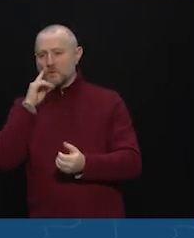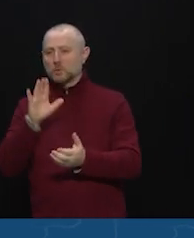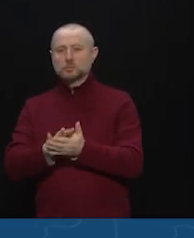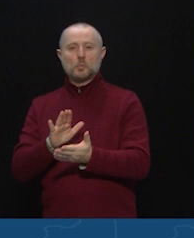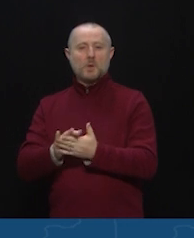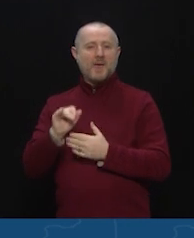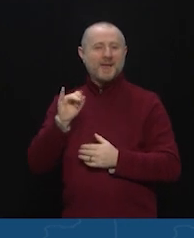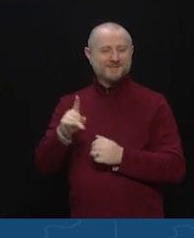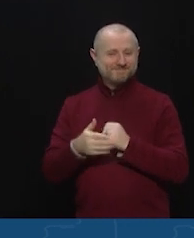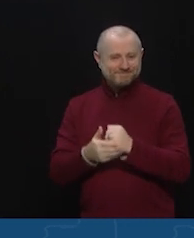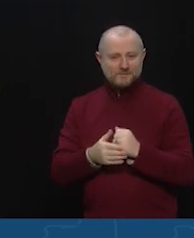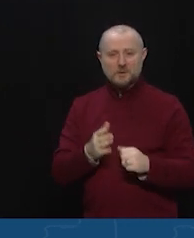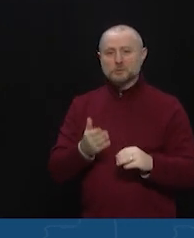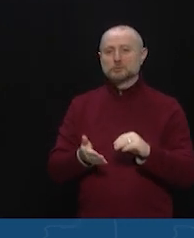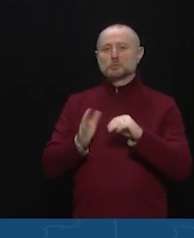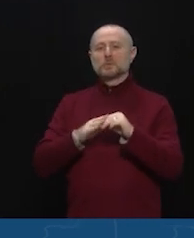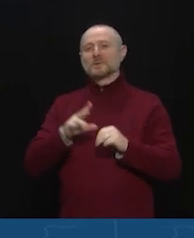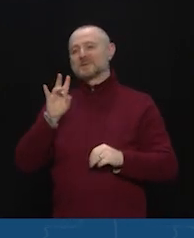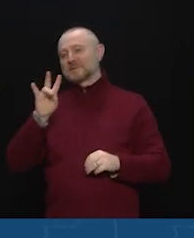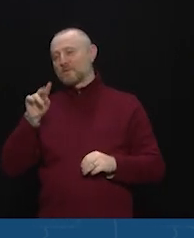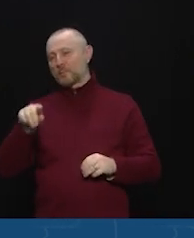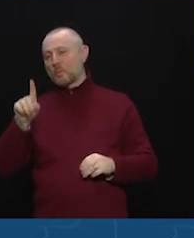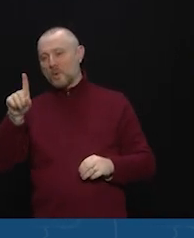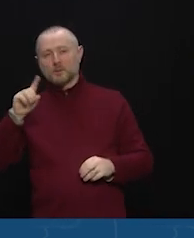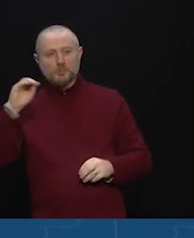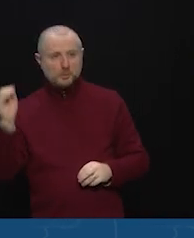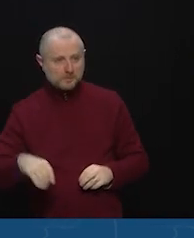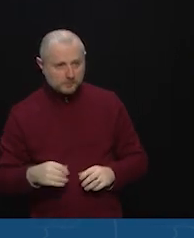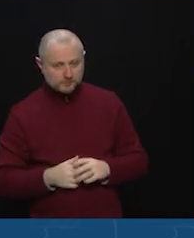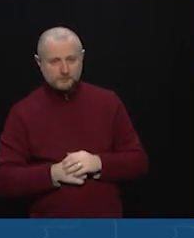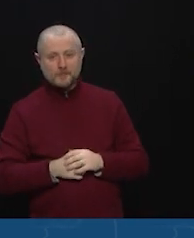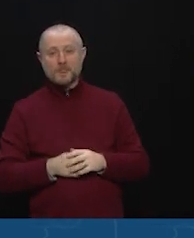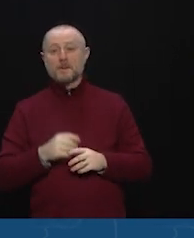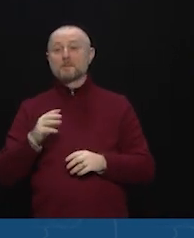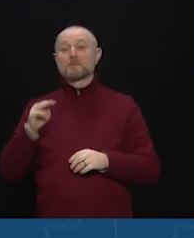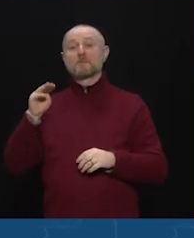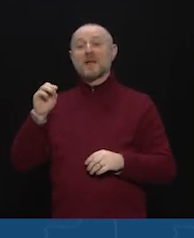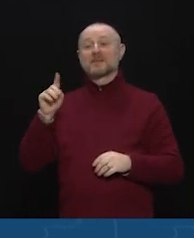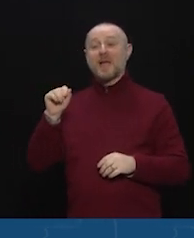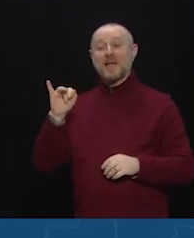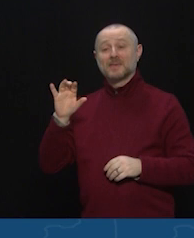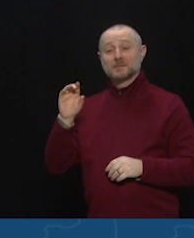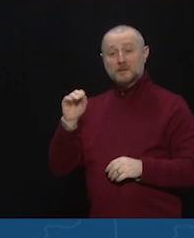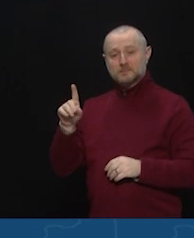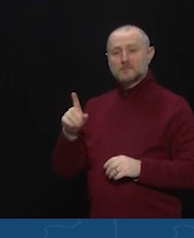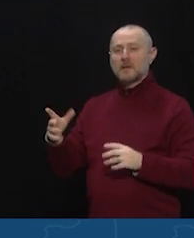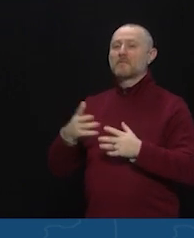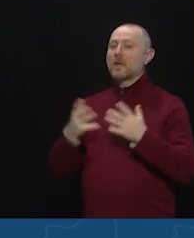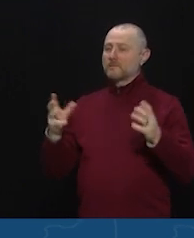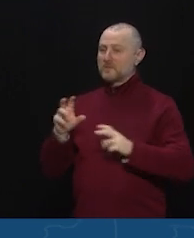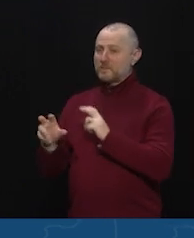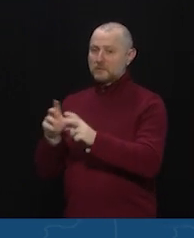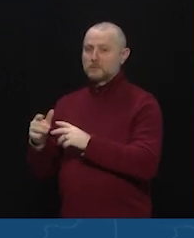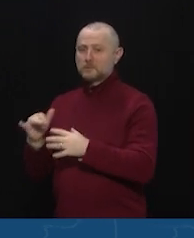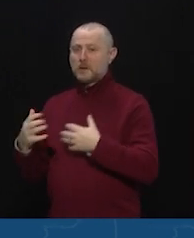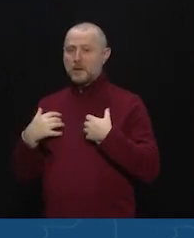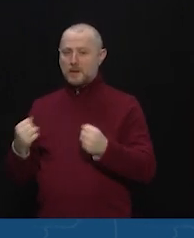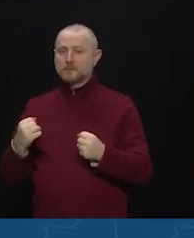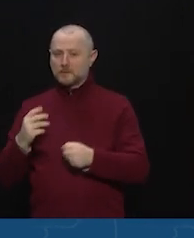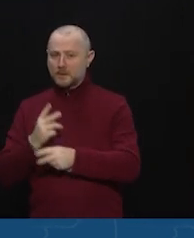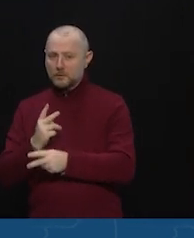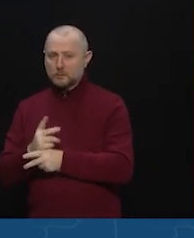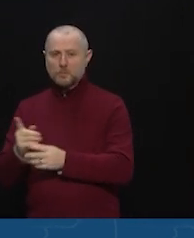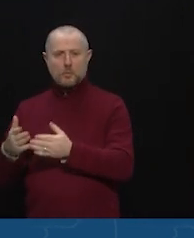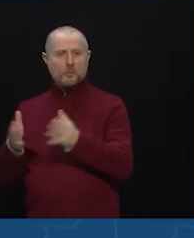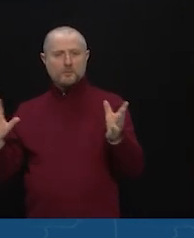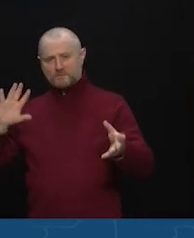7.1%. On the Medicaid side, there's a lot of investments that we're making in the Medicaid space and in the healthcare space overall, and that's